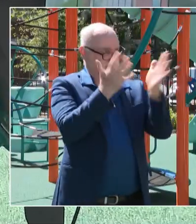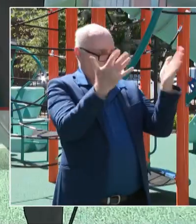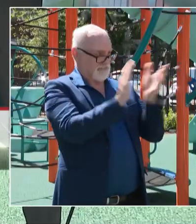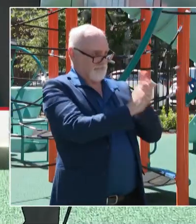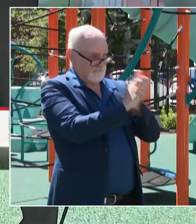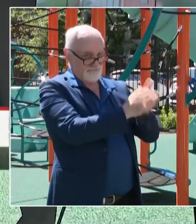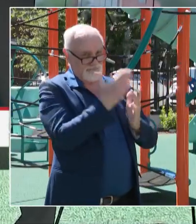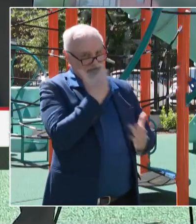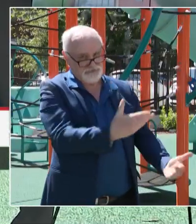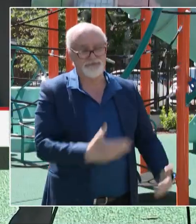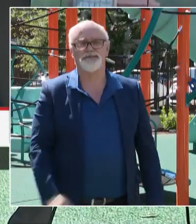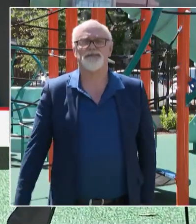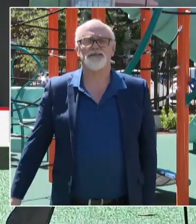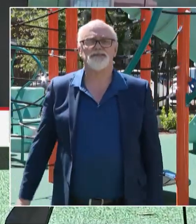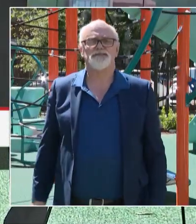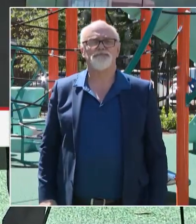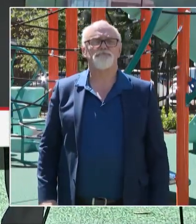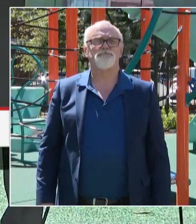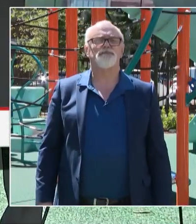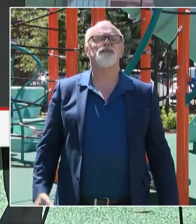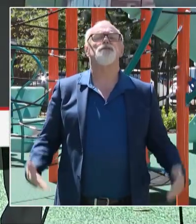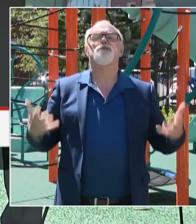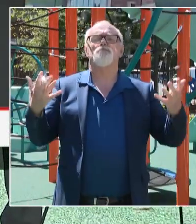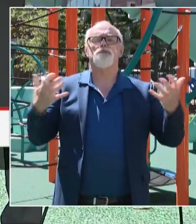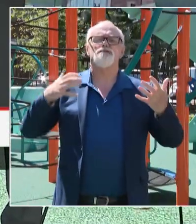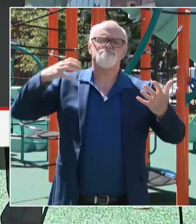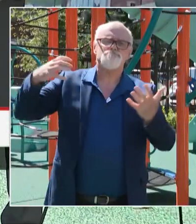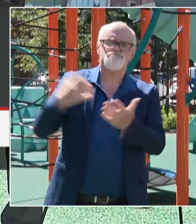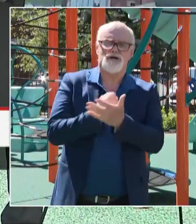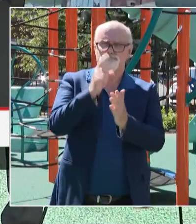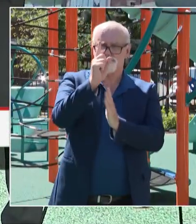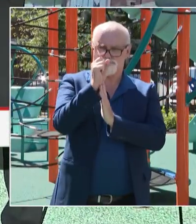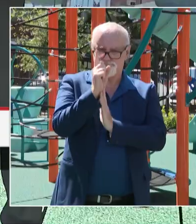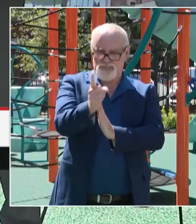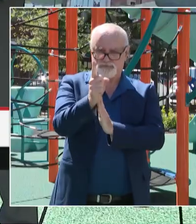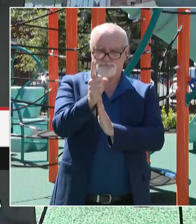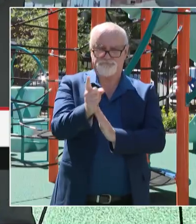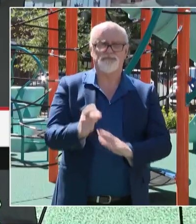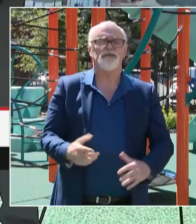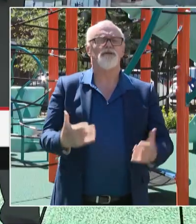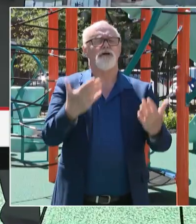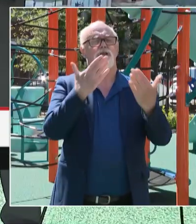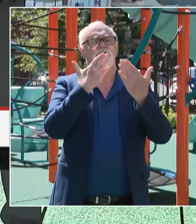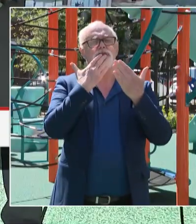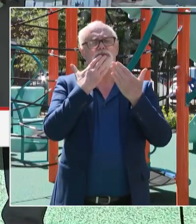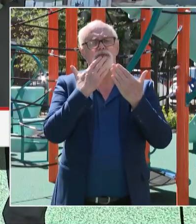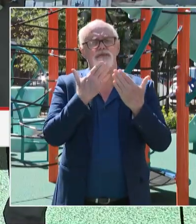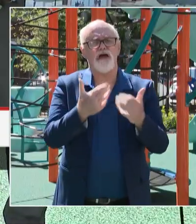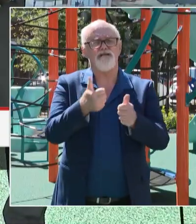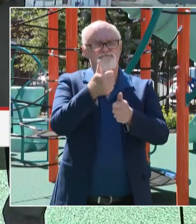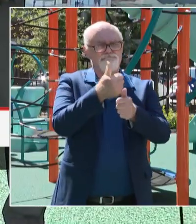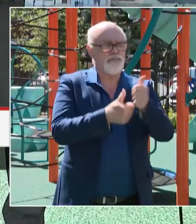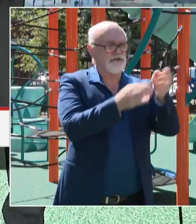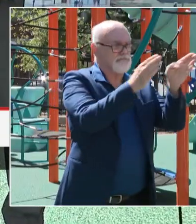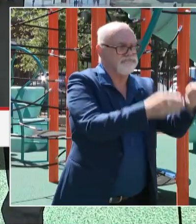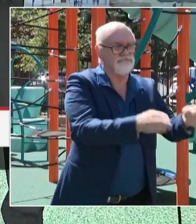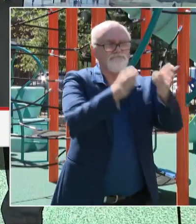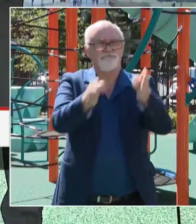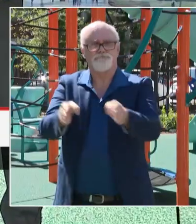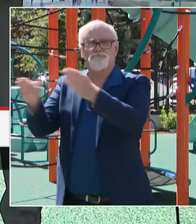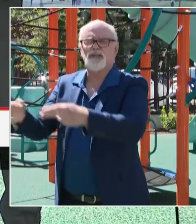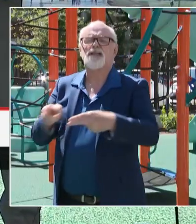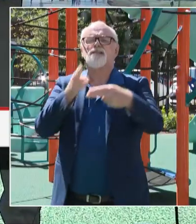progress, I'm sure. I want to take a moment to thank not only everybody that Mayor Bowser thanked, but to thank the